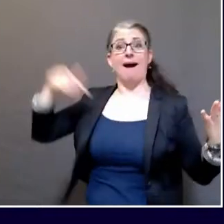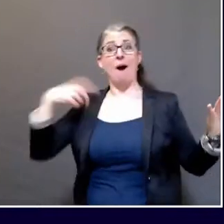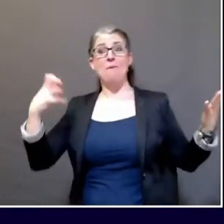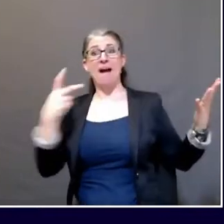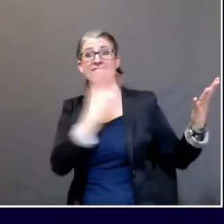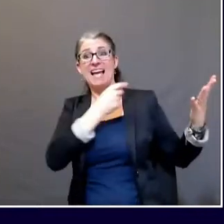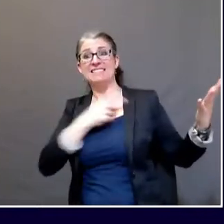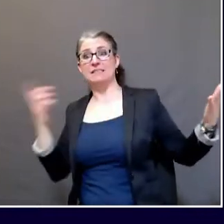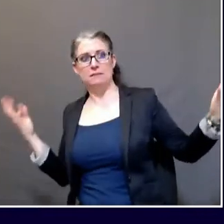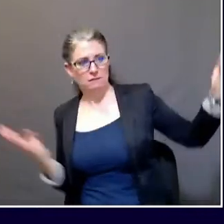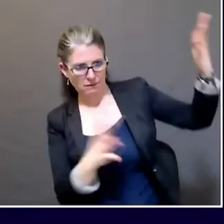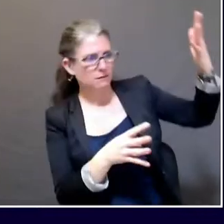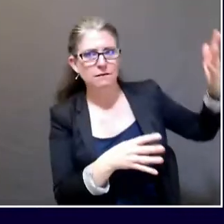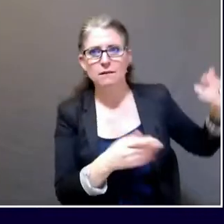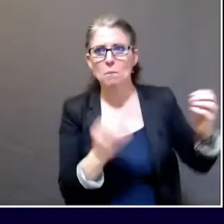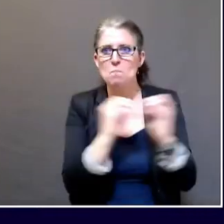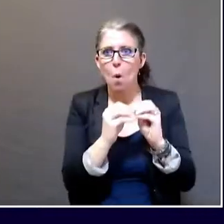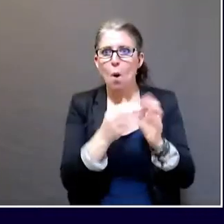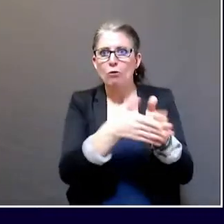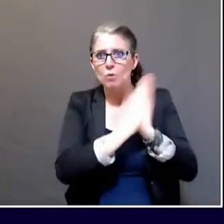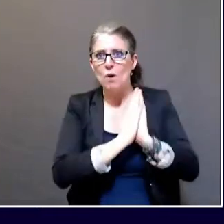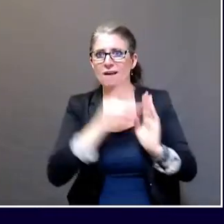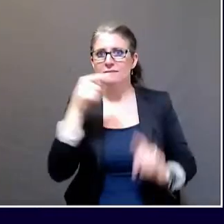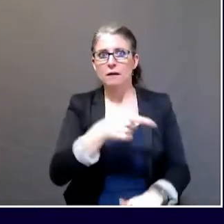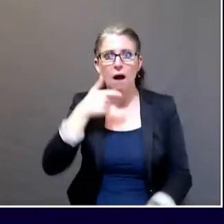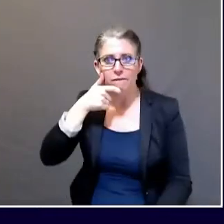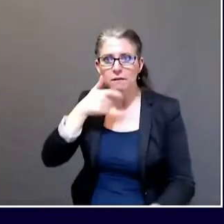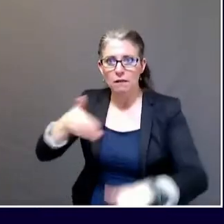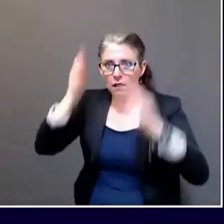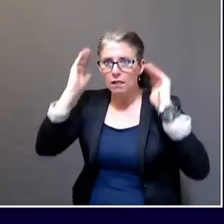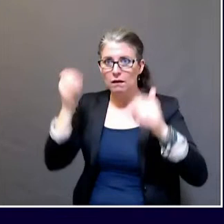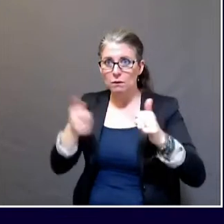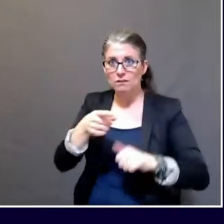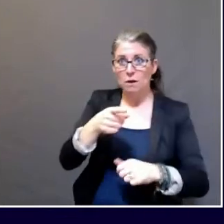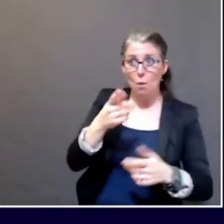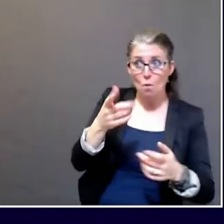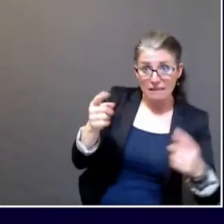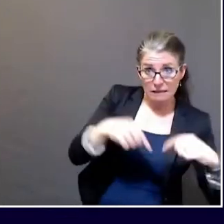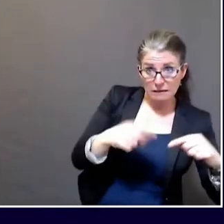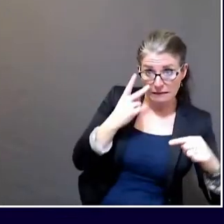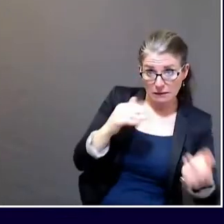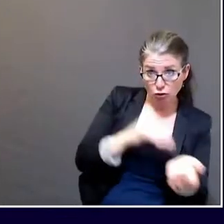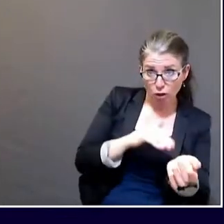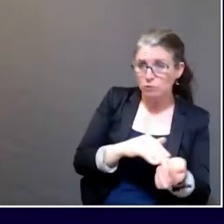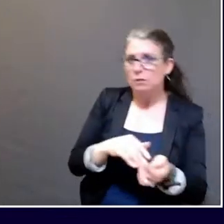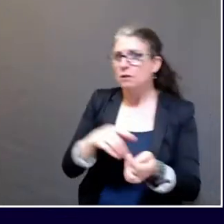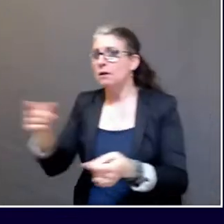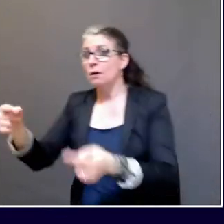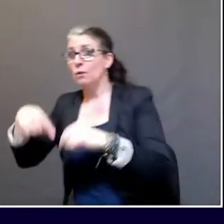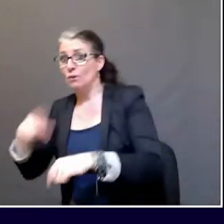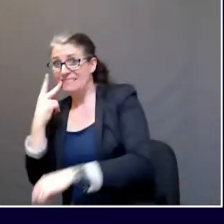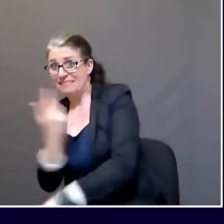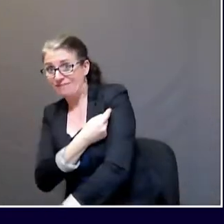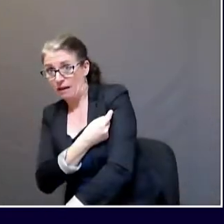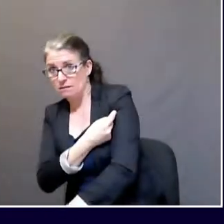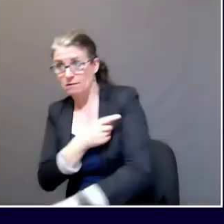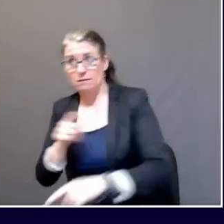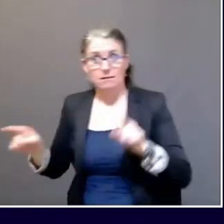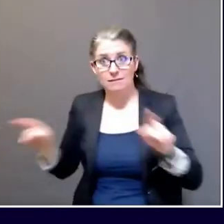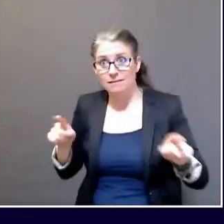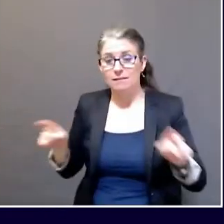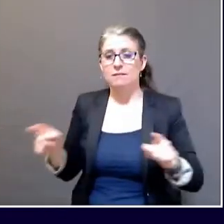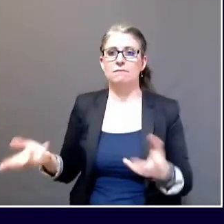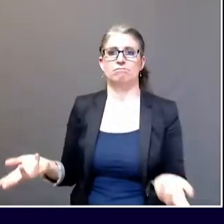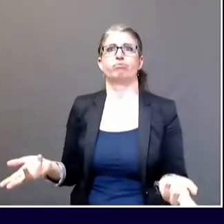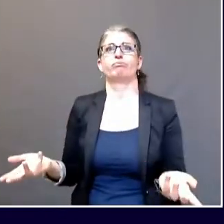21 or 28. If you schedule people for the next 6 weeks or 8 weeks, where are those second doses